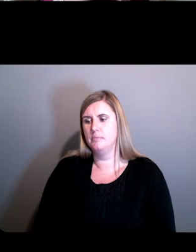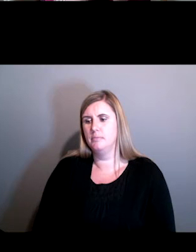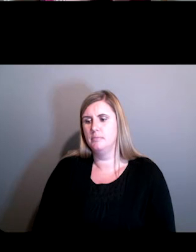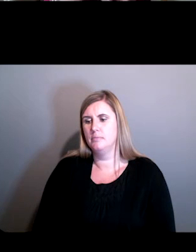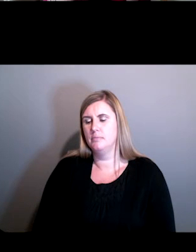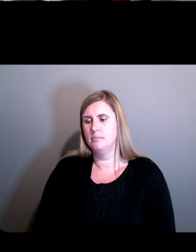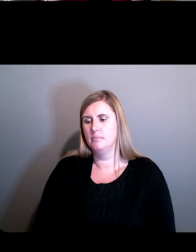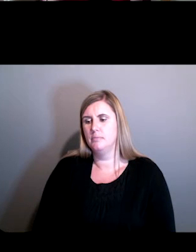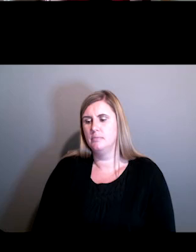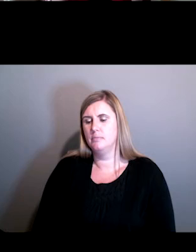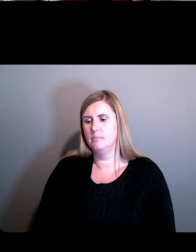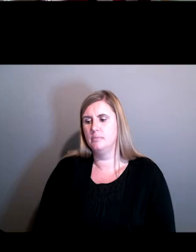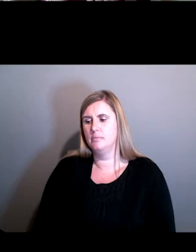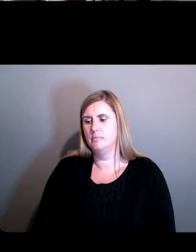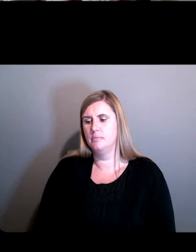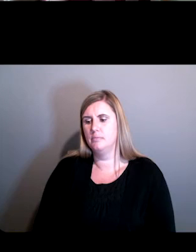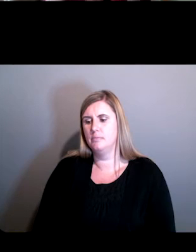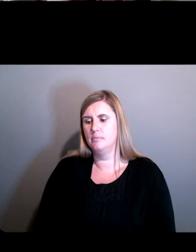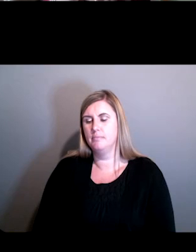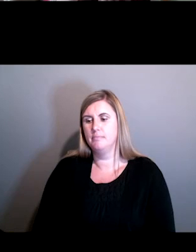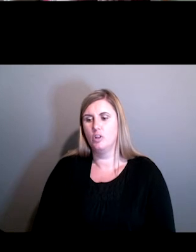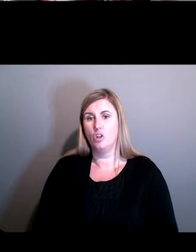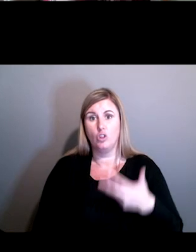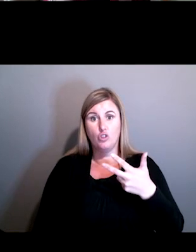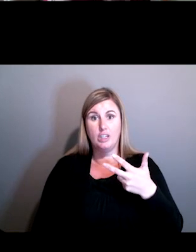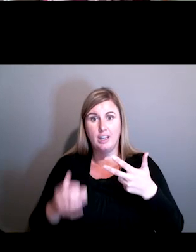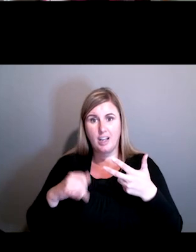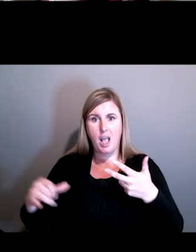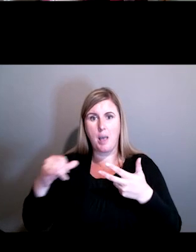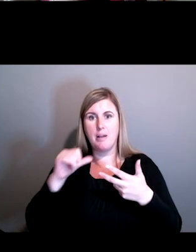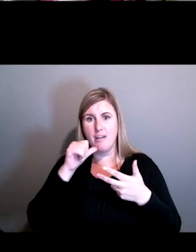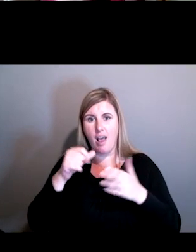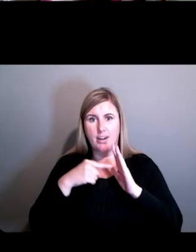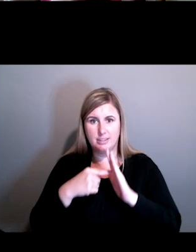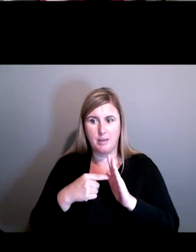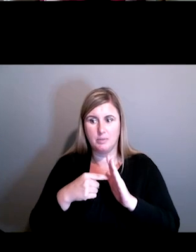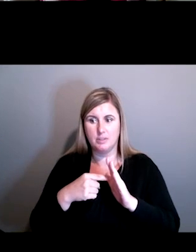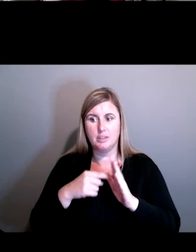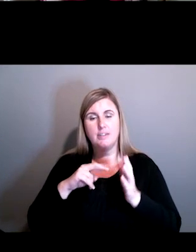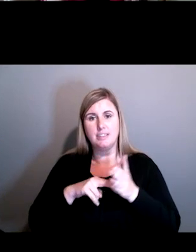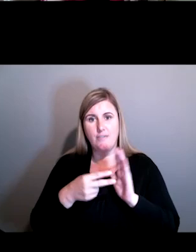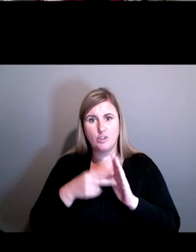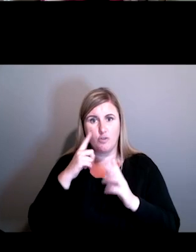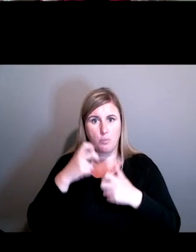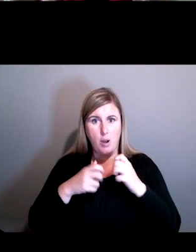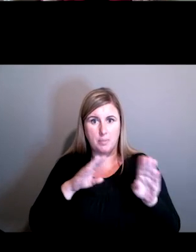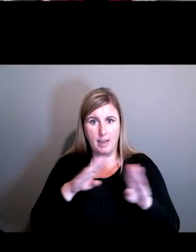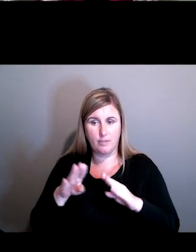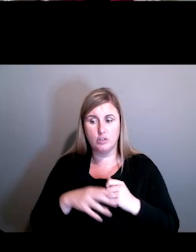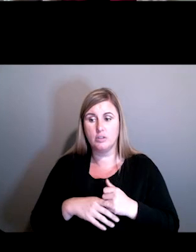Okay, so this slide has 3 very common non-examples of definitions for problem behavior. The first